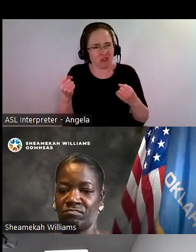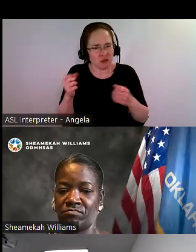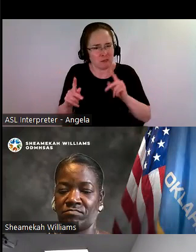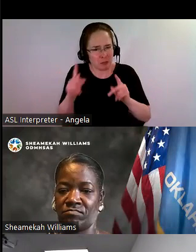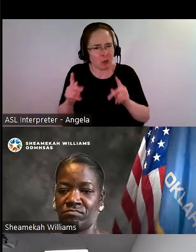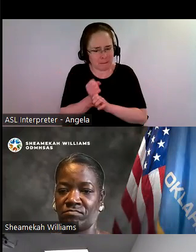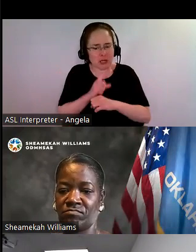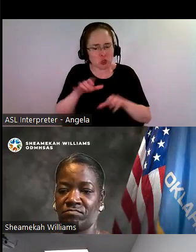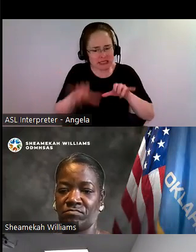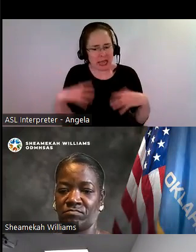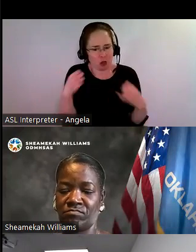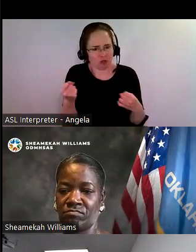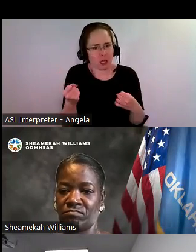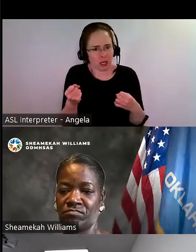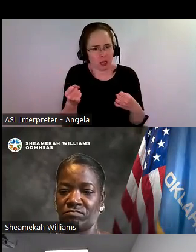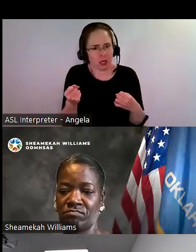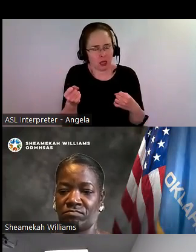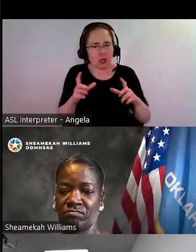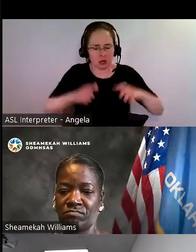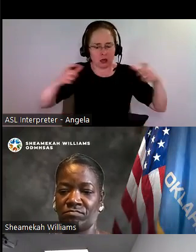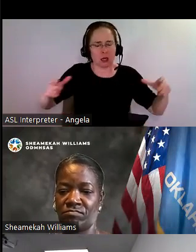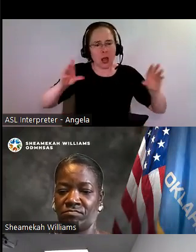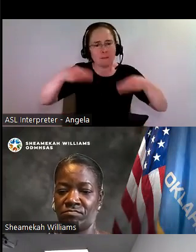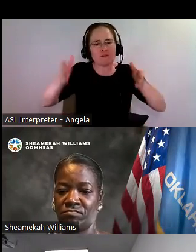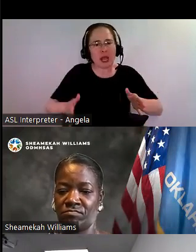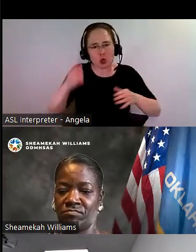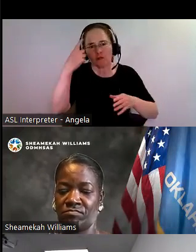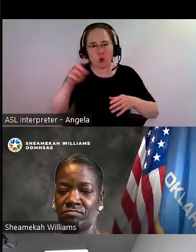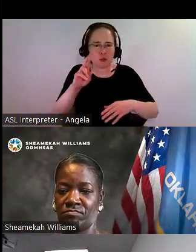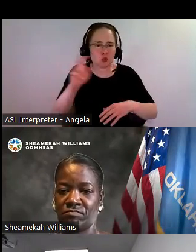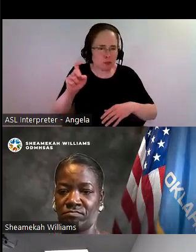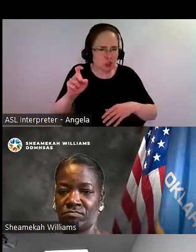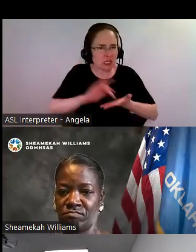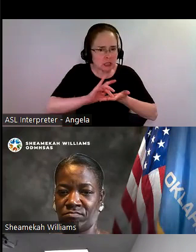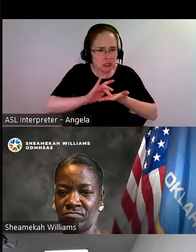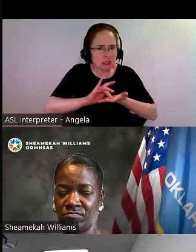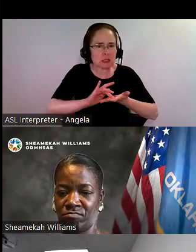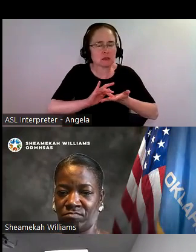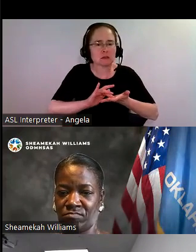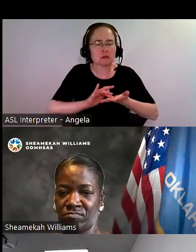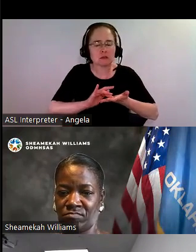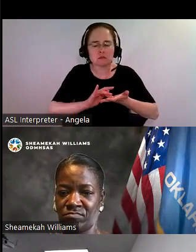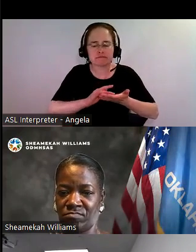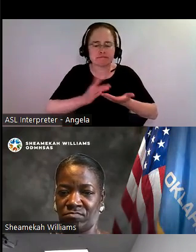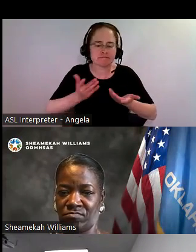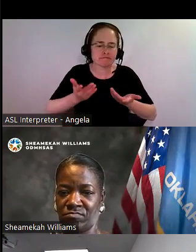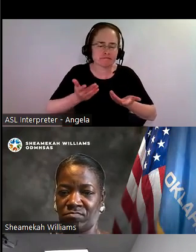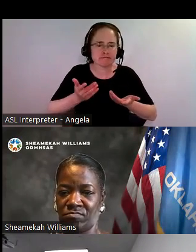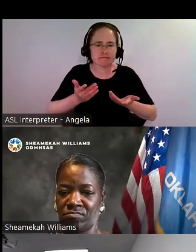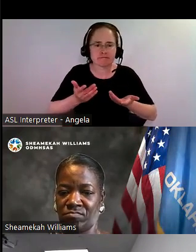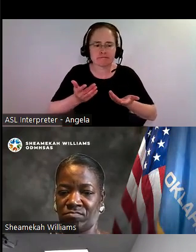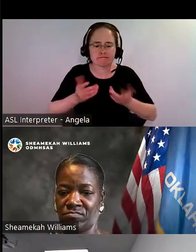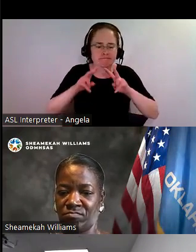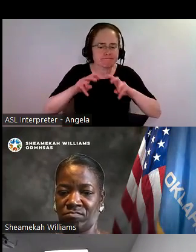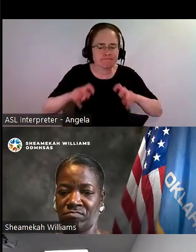staying healthy. And then of course you have your provider for your prescription, and looking at the what